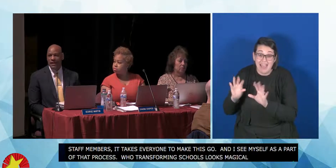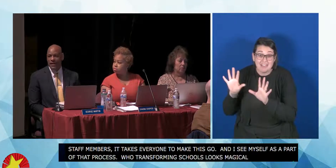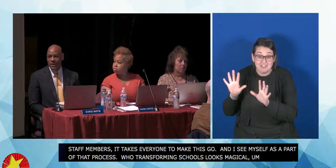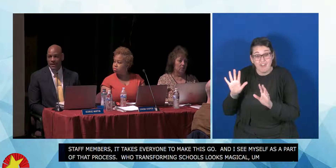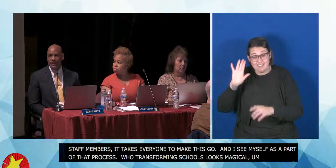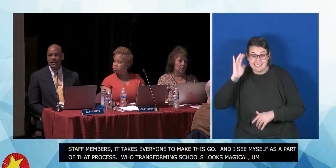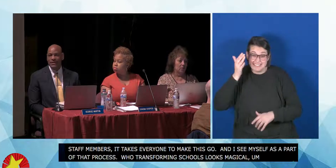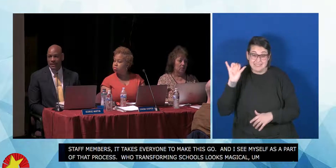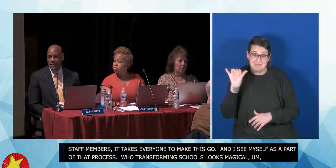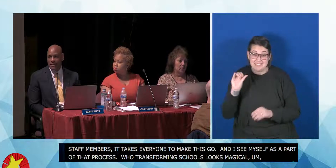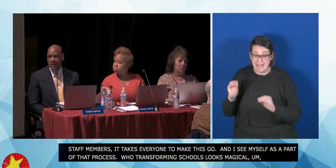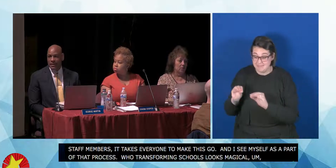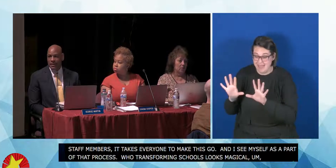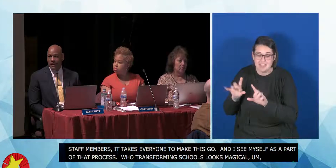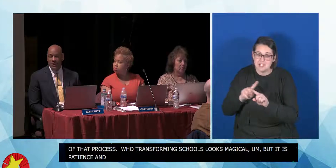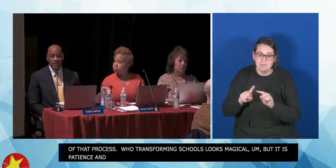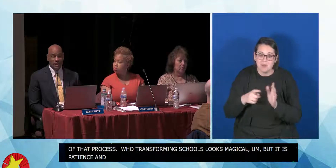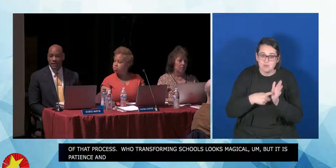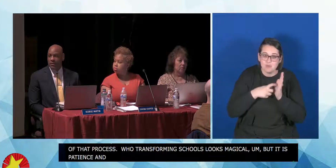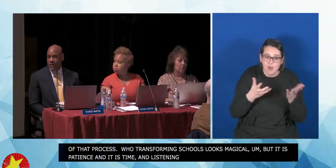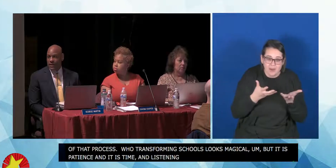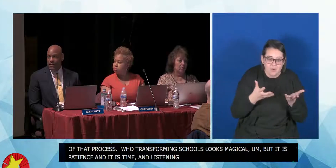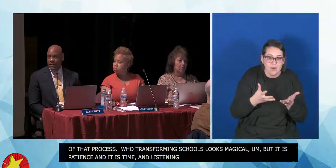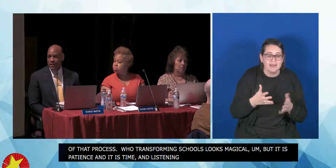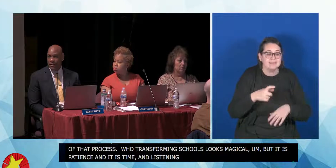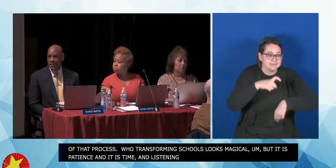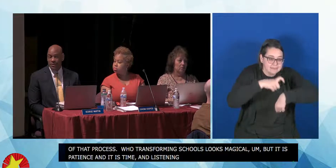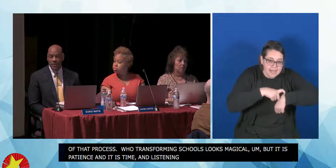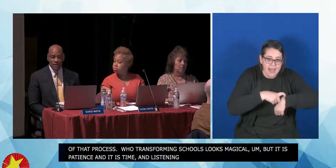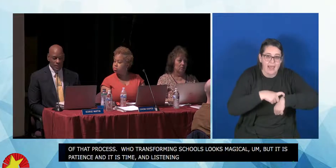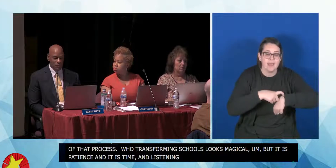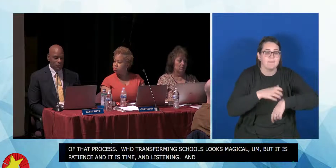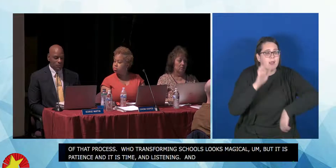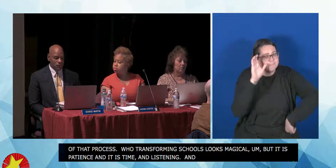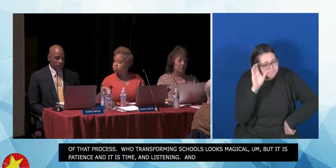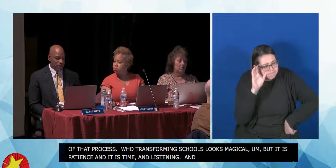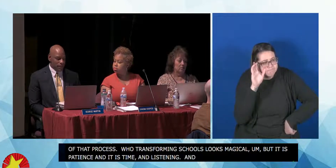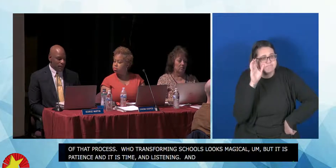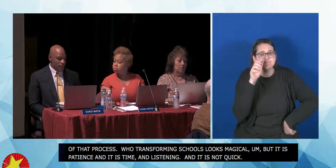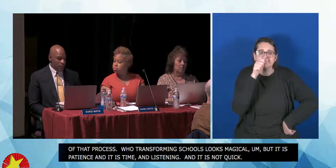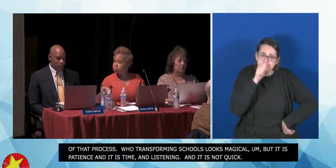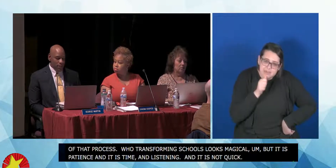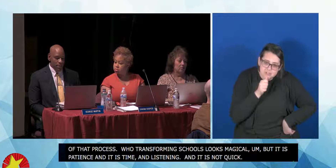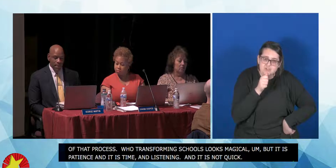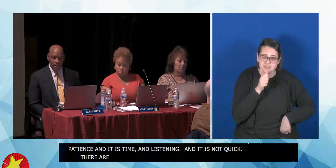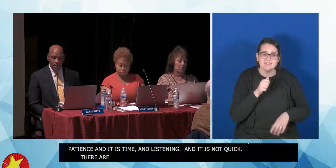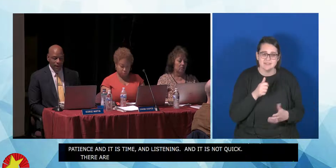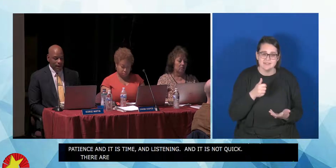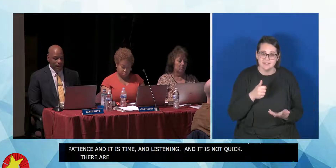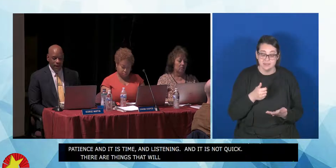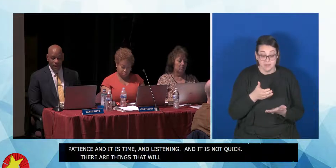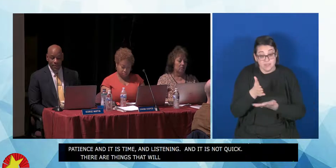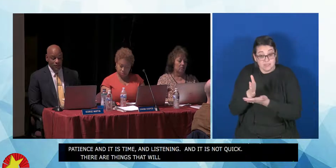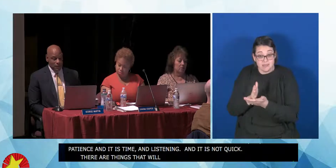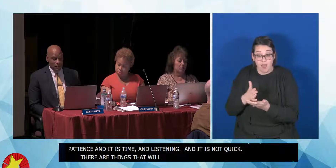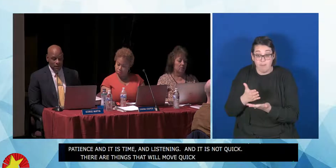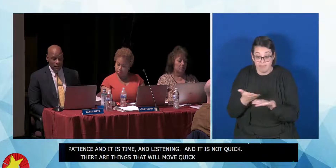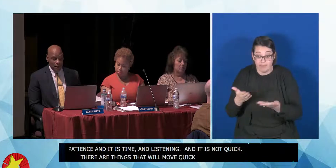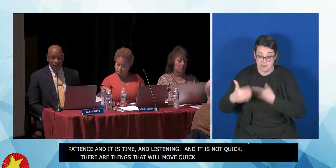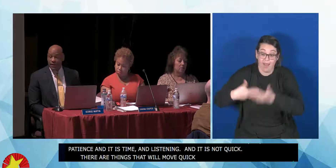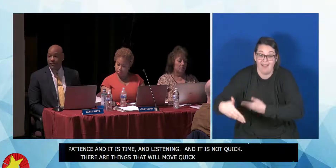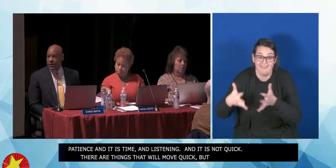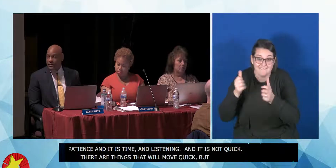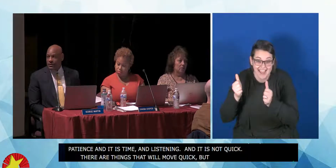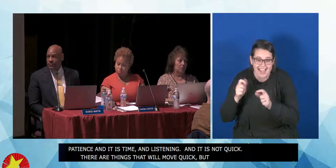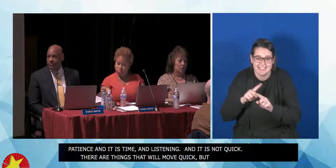is time. It is listening. It is not quick. There are things that will move quick. But I am an educator.